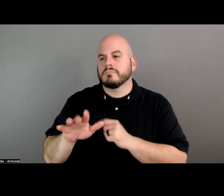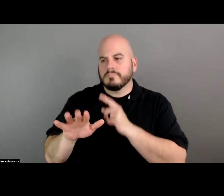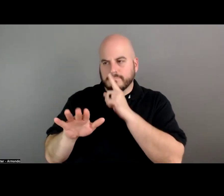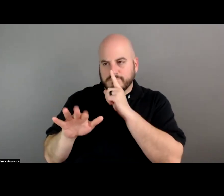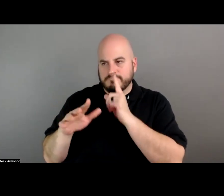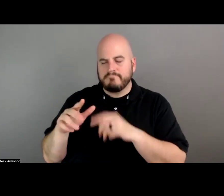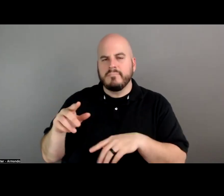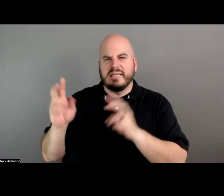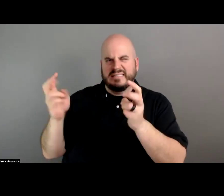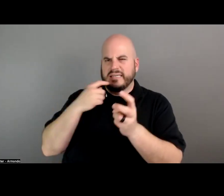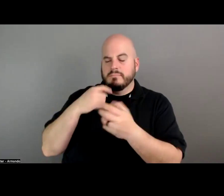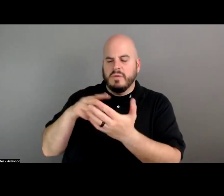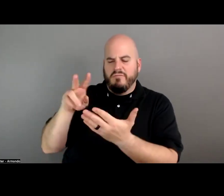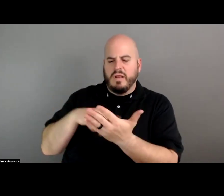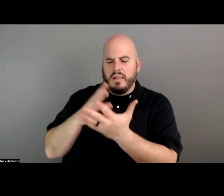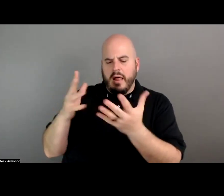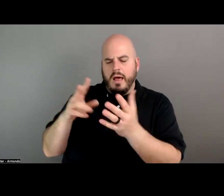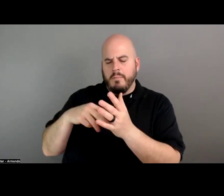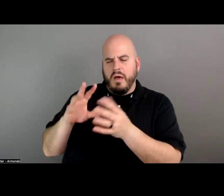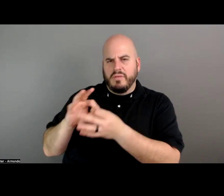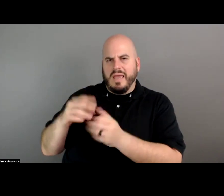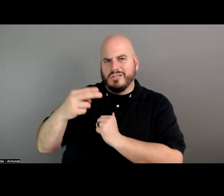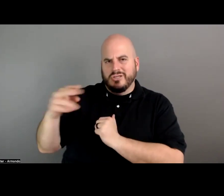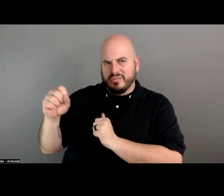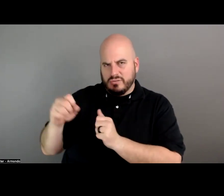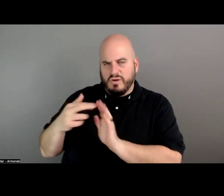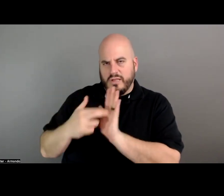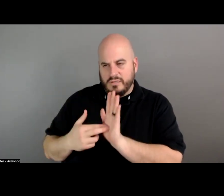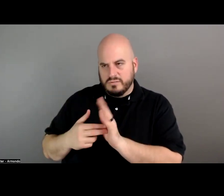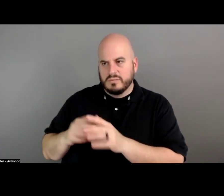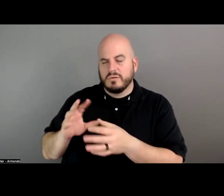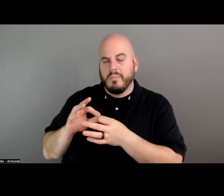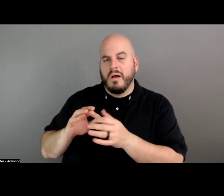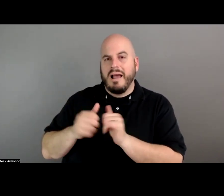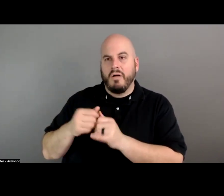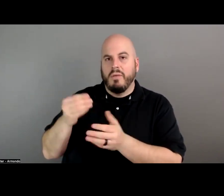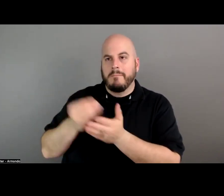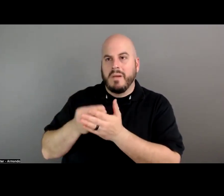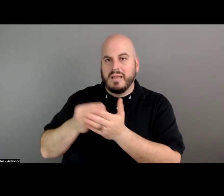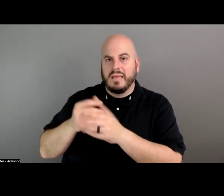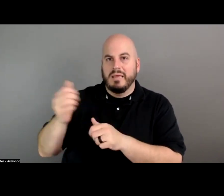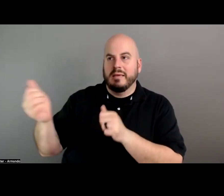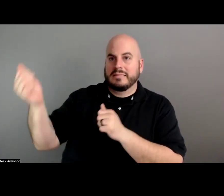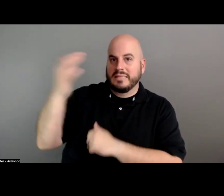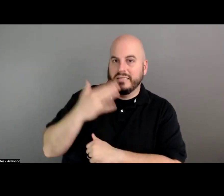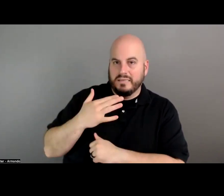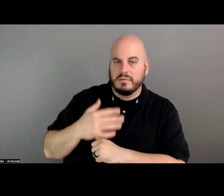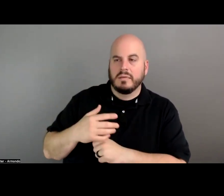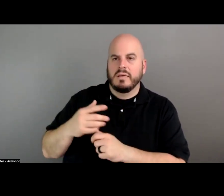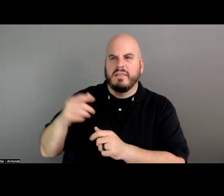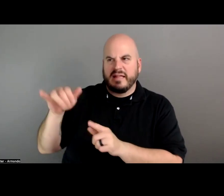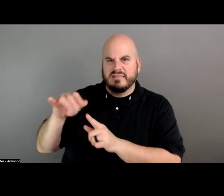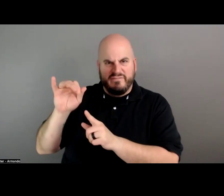read a lot about the HHS regs, and I haven't found the part talking about how the money comes in, being a factor in who